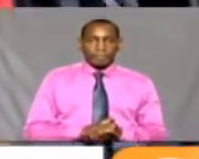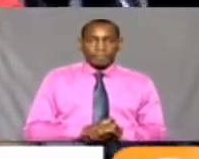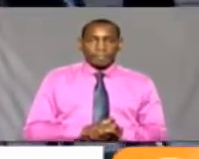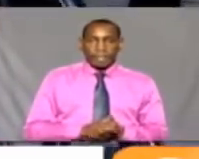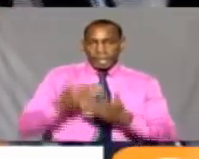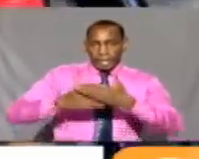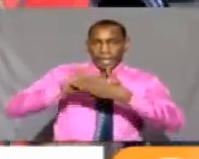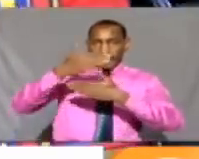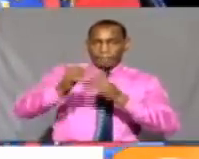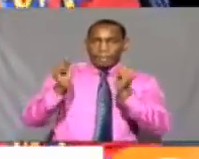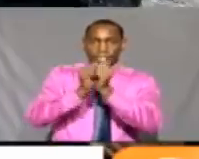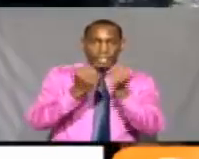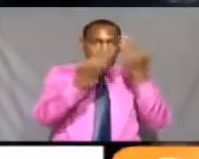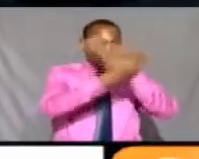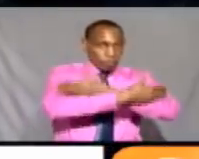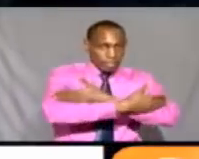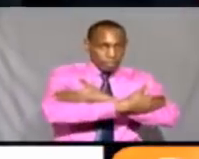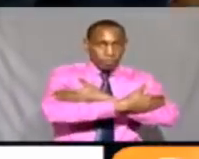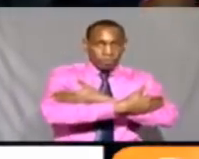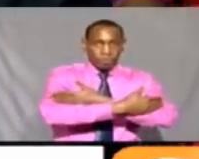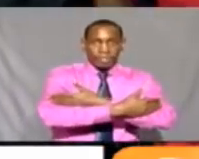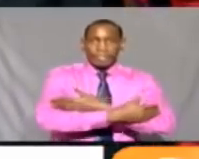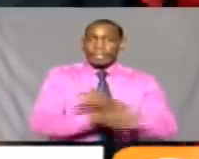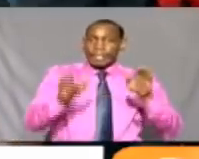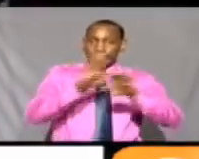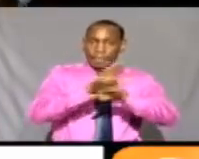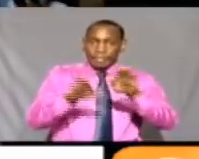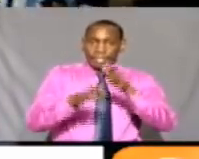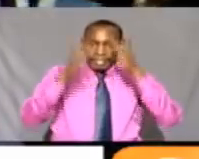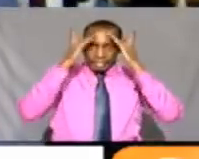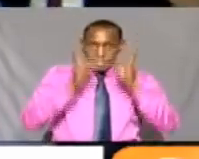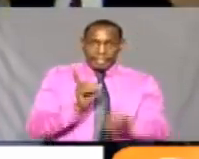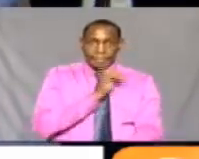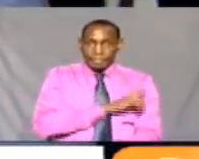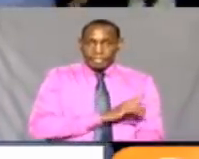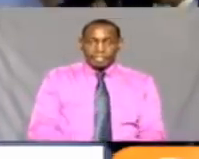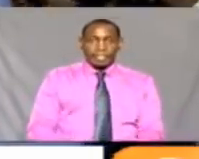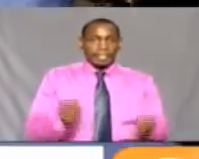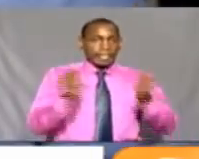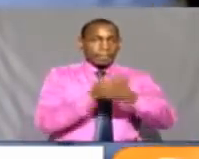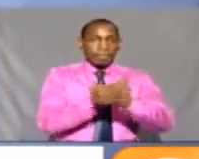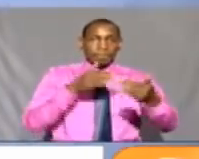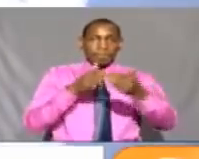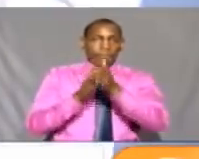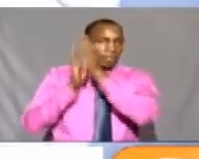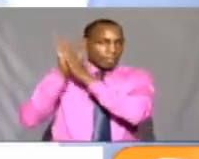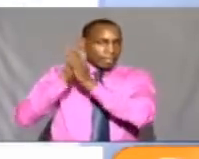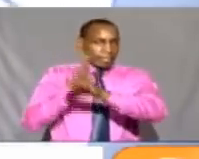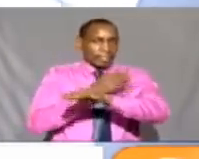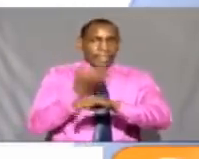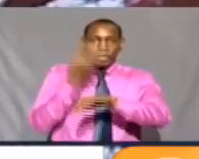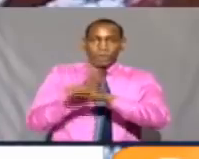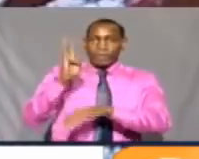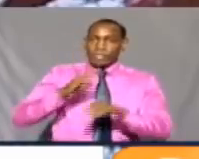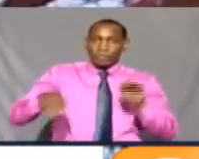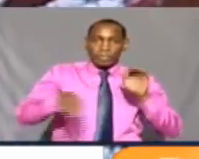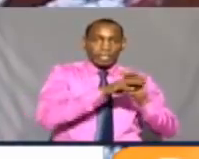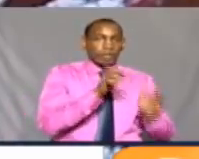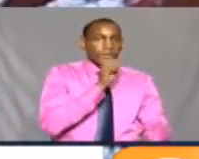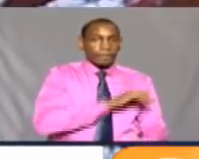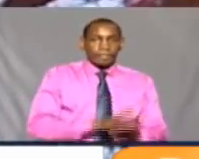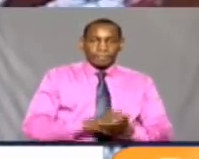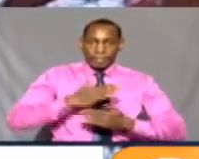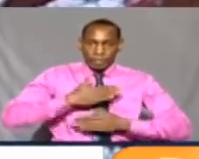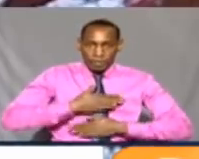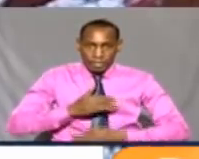Minutes after 10 p.m., the die was cast. No one can stop reggae, my friend. Waititu was chopped off. Honorable